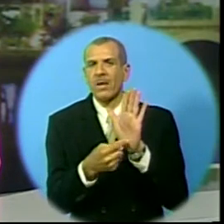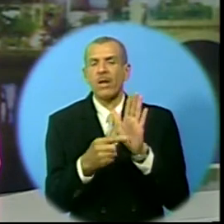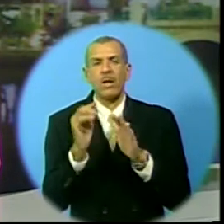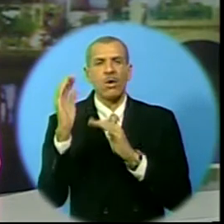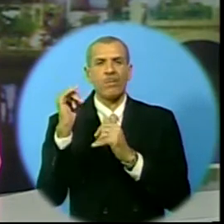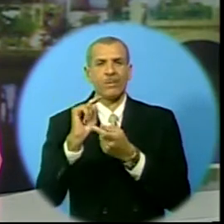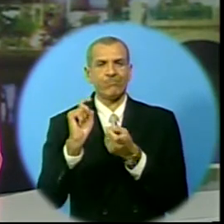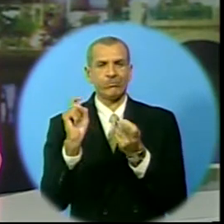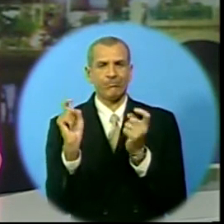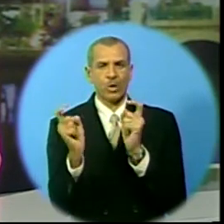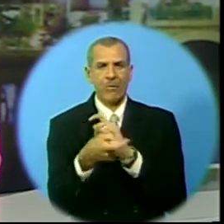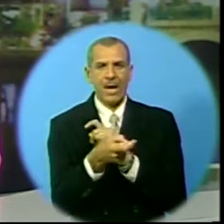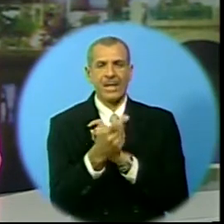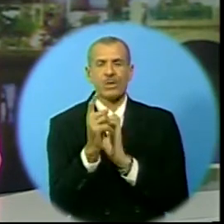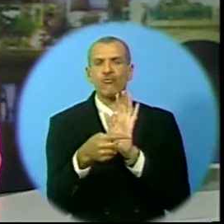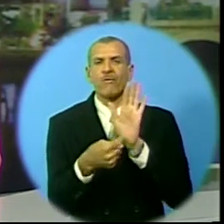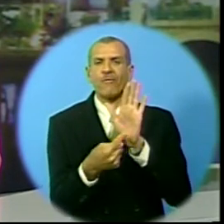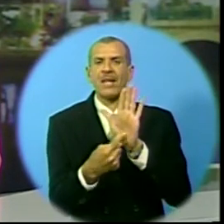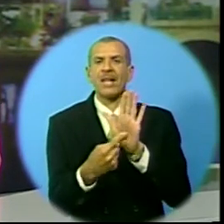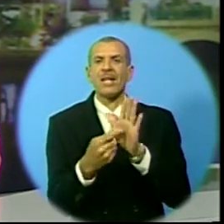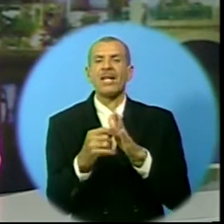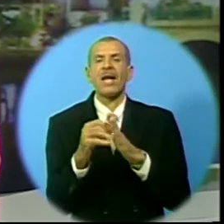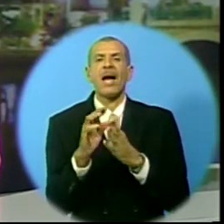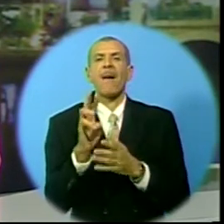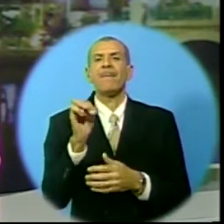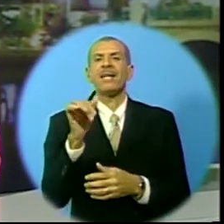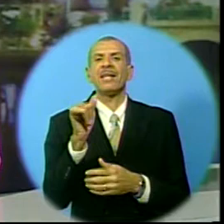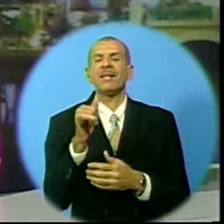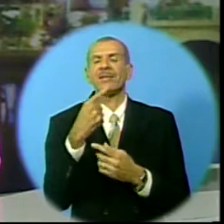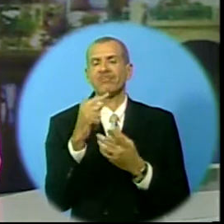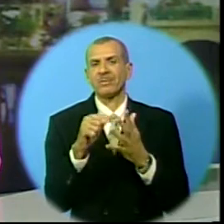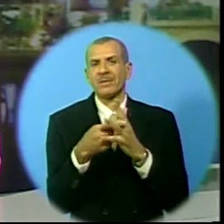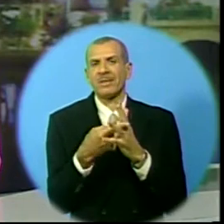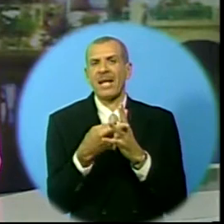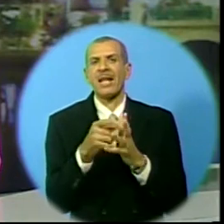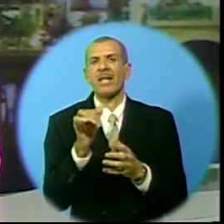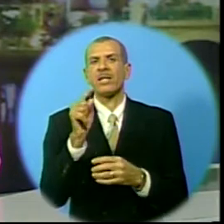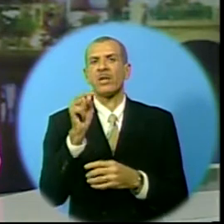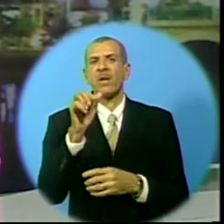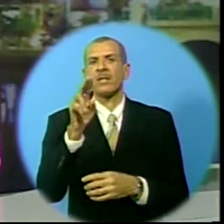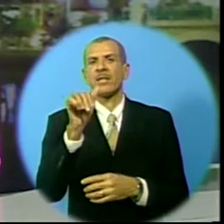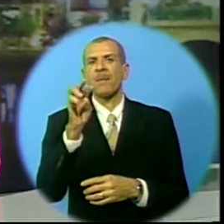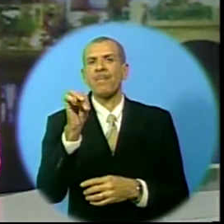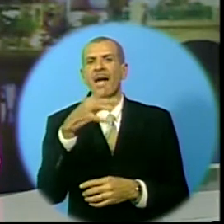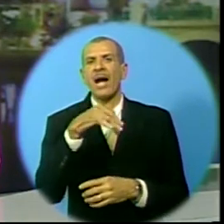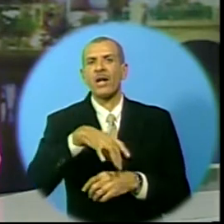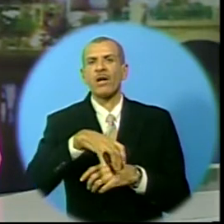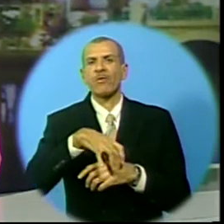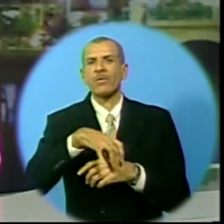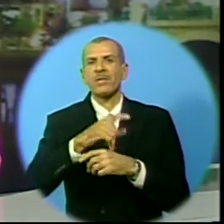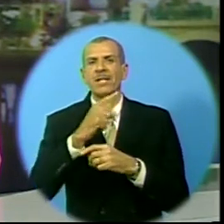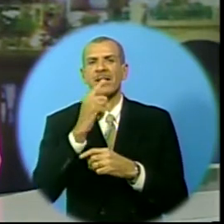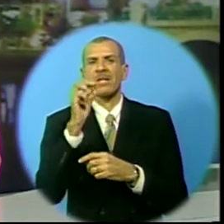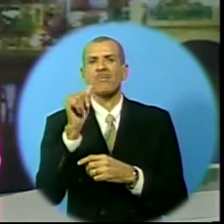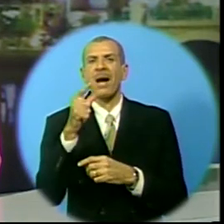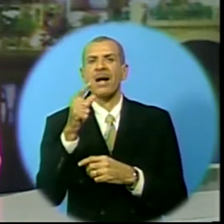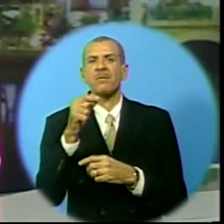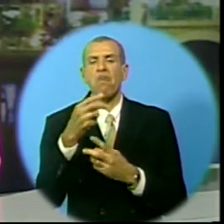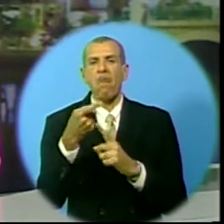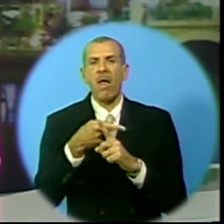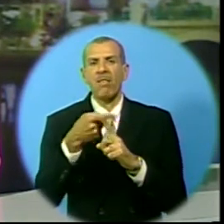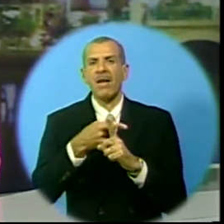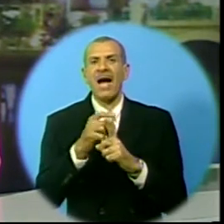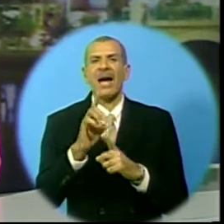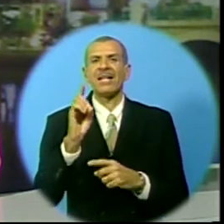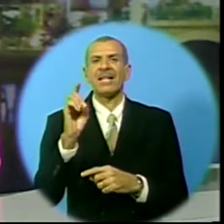to correct. This was revealed during the media launch of the Tsunami and Earthquake Smart Month of activities at the Department of